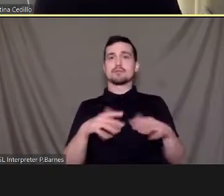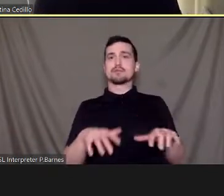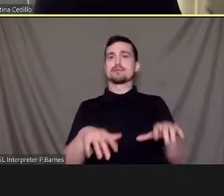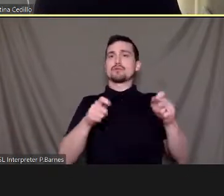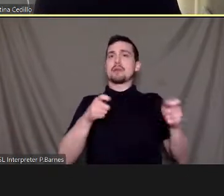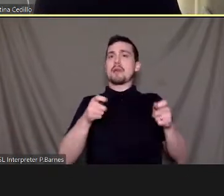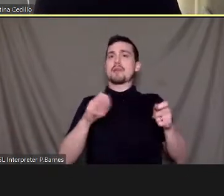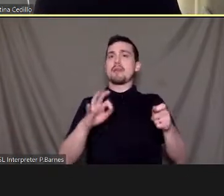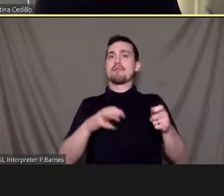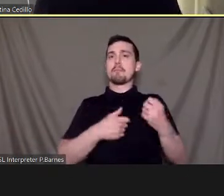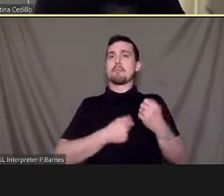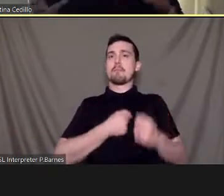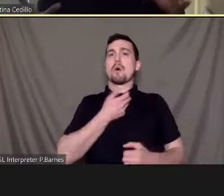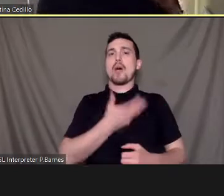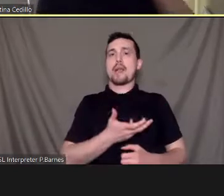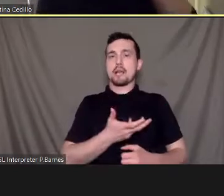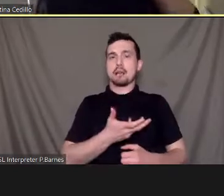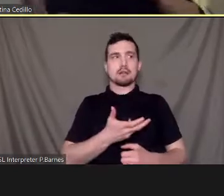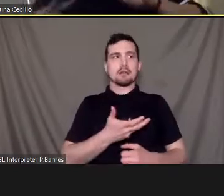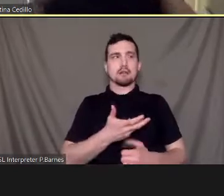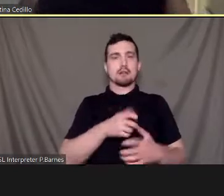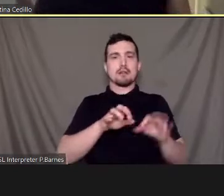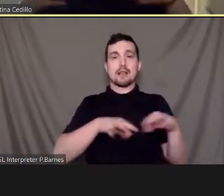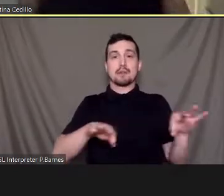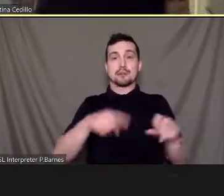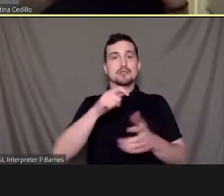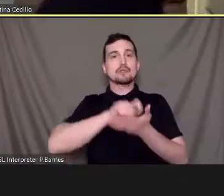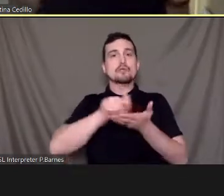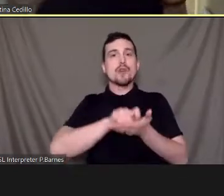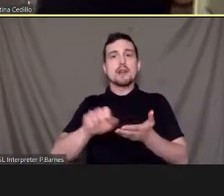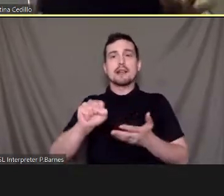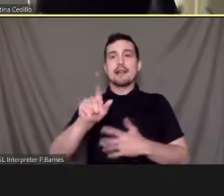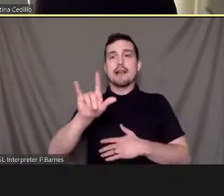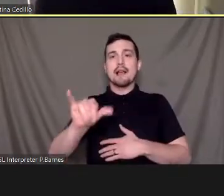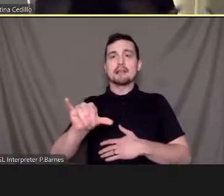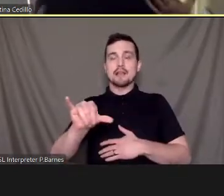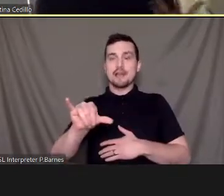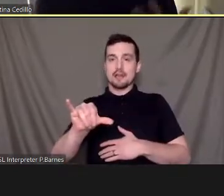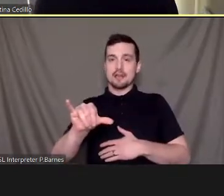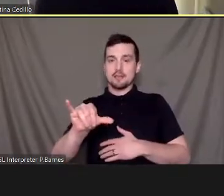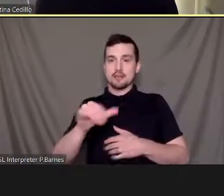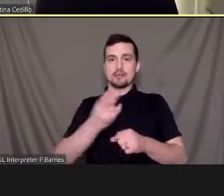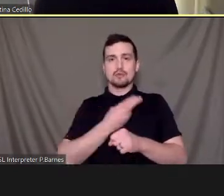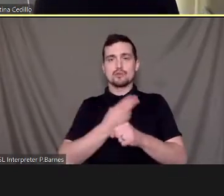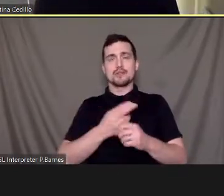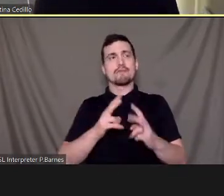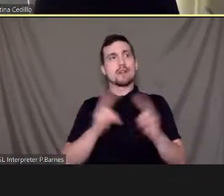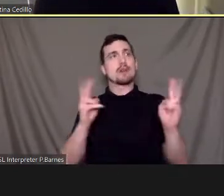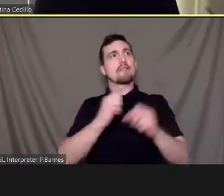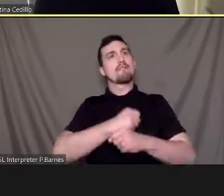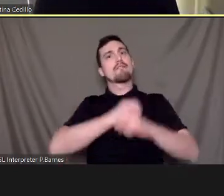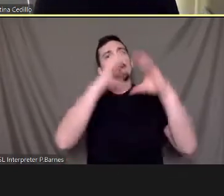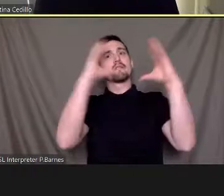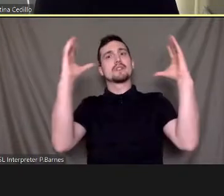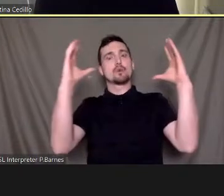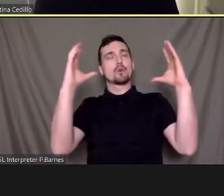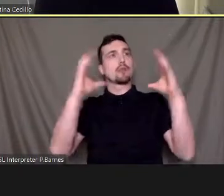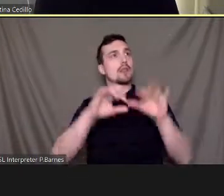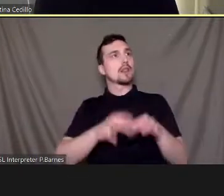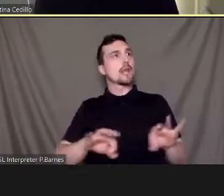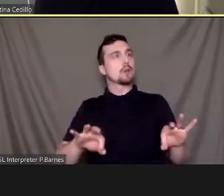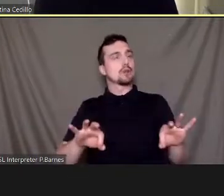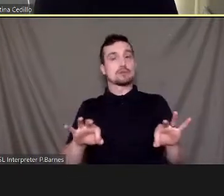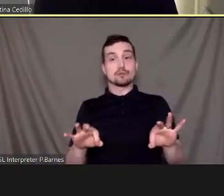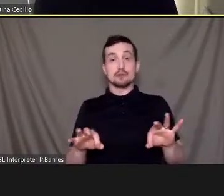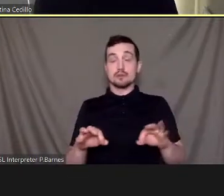right? Even though she was writing an essay, you know, she was using very visual language. And if we think now,